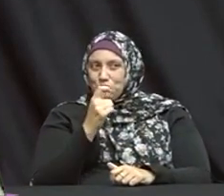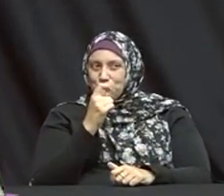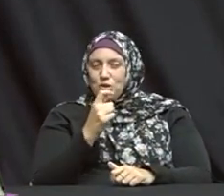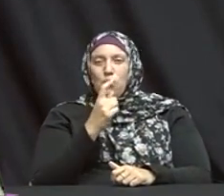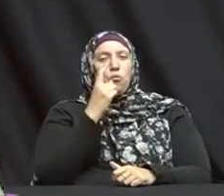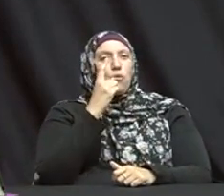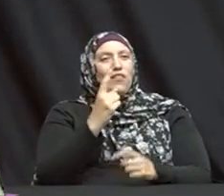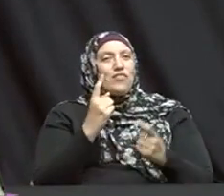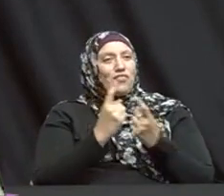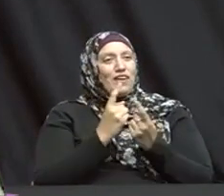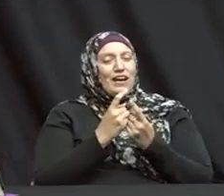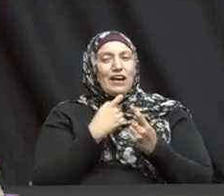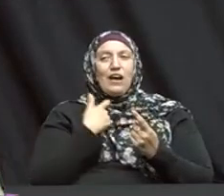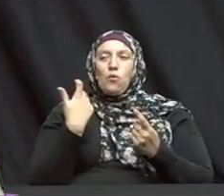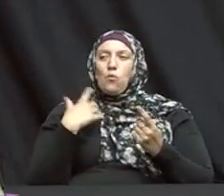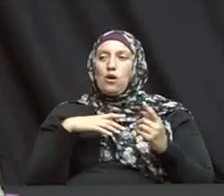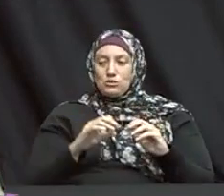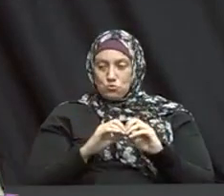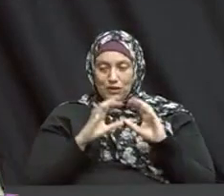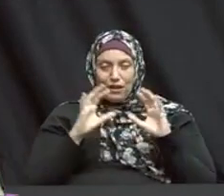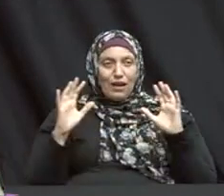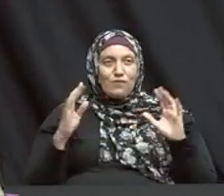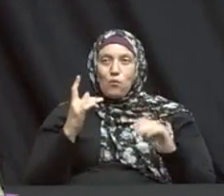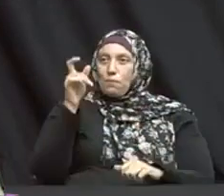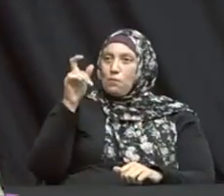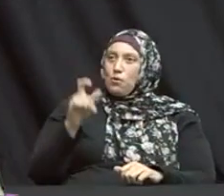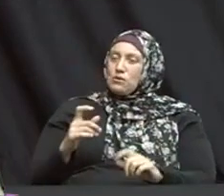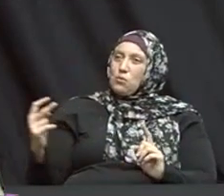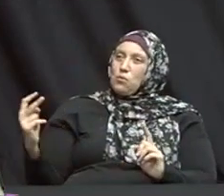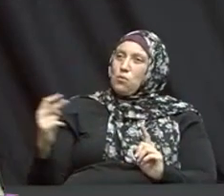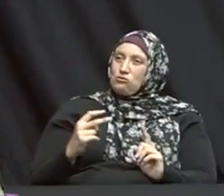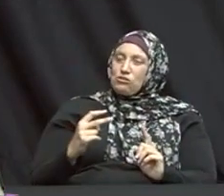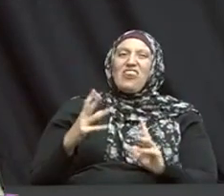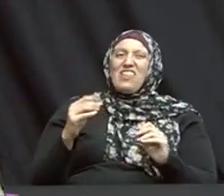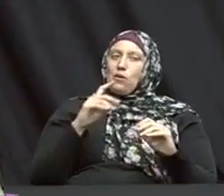to clarify for one of our viewers, and then inshallah we'll have some closing comments.